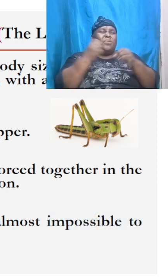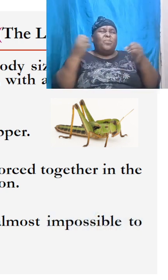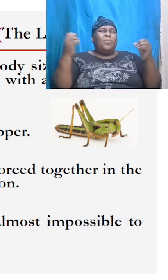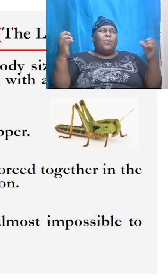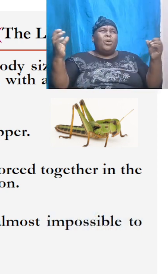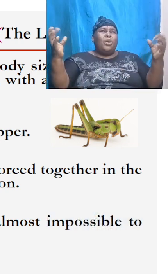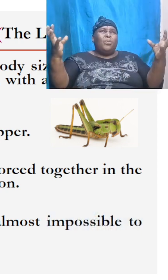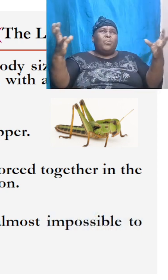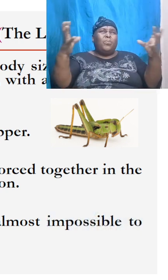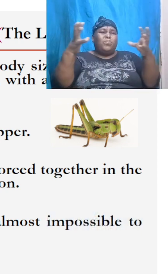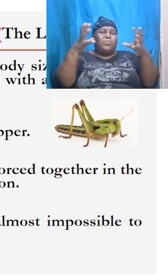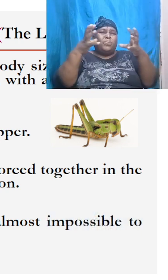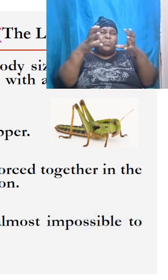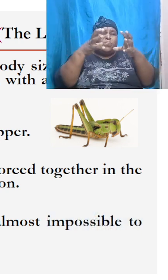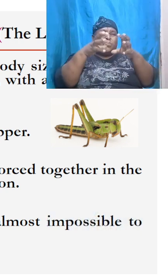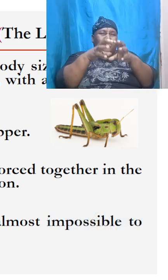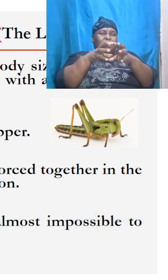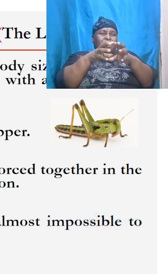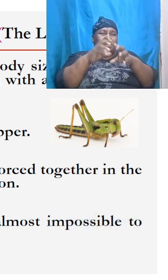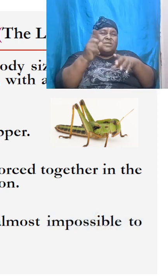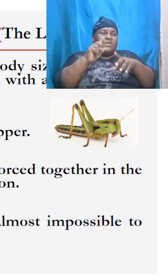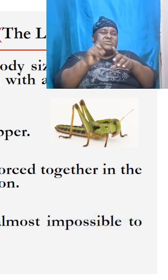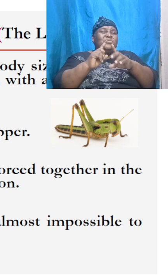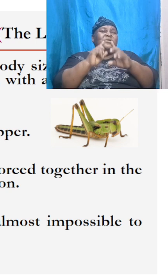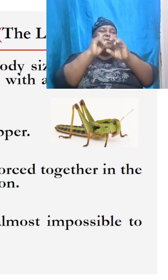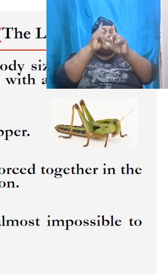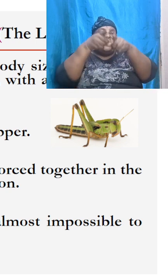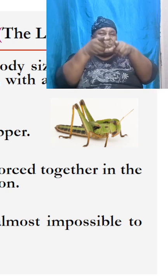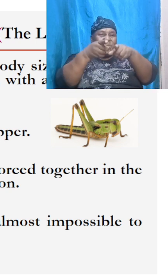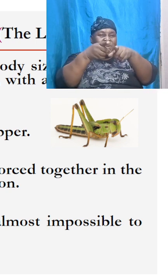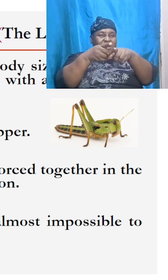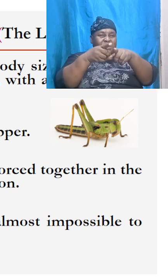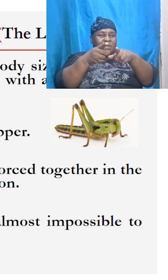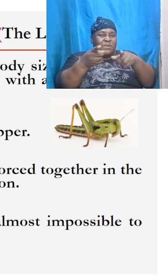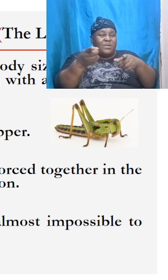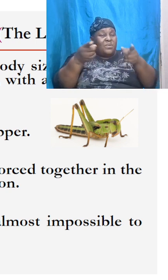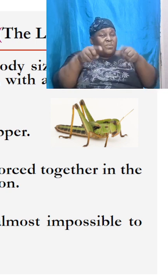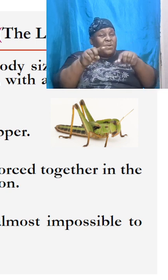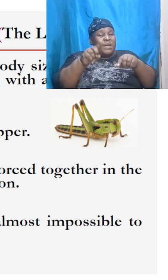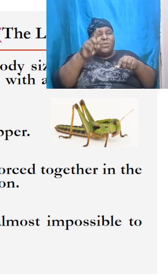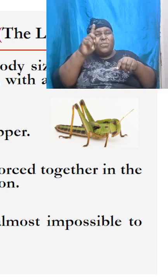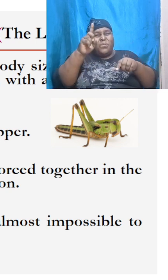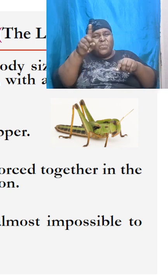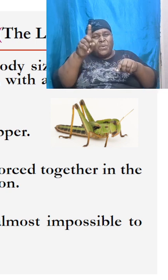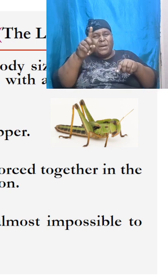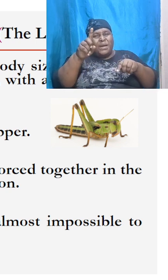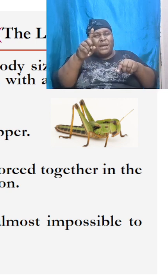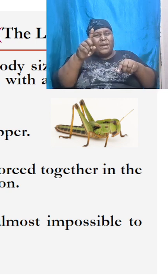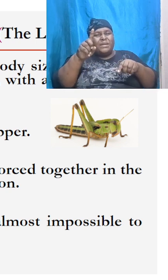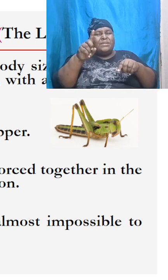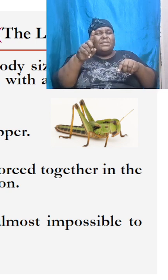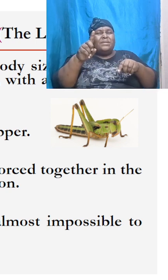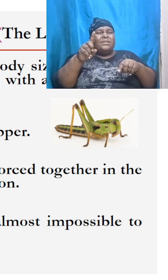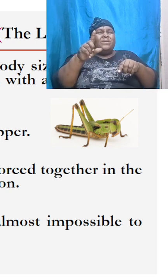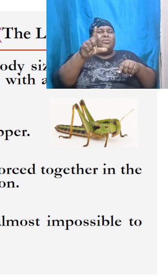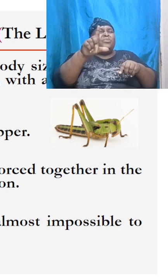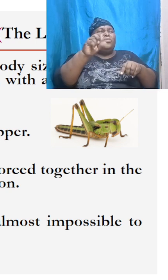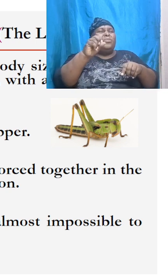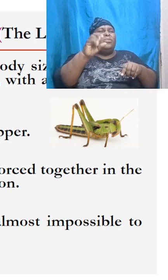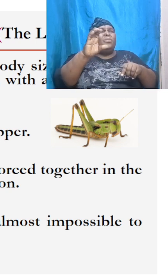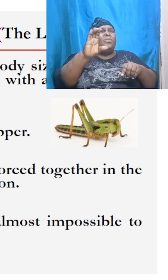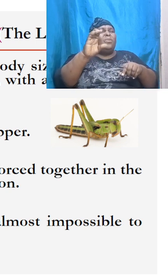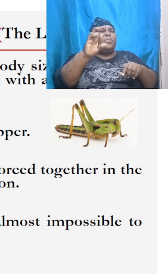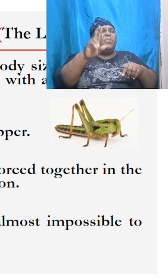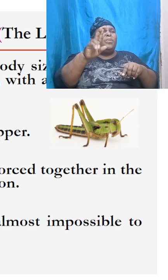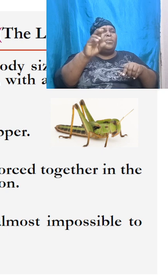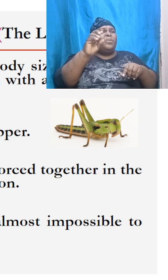they're heading. Now, he said that a swarm of locusts, while one locust is easy to deal with, a swarm of